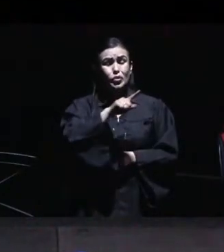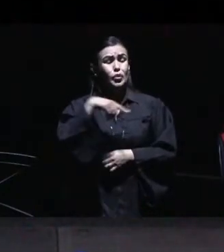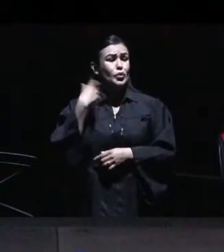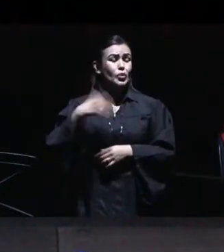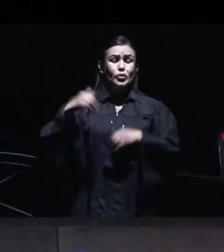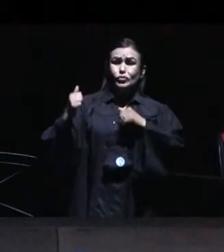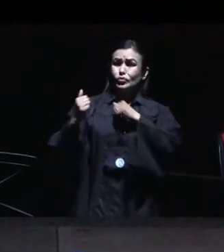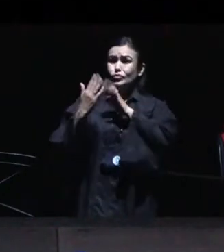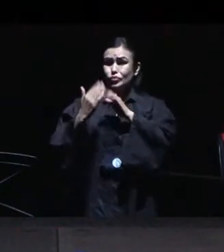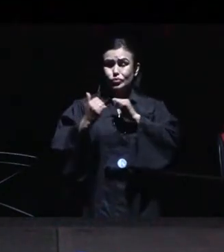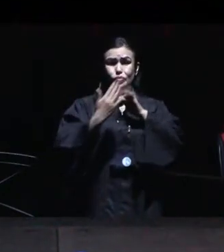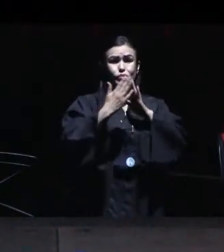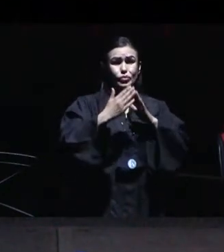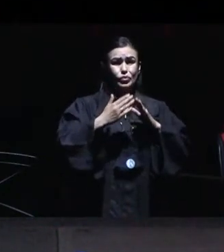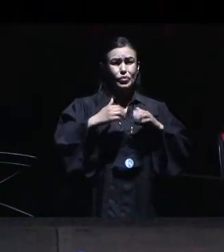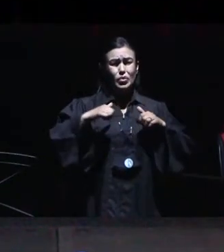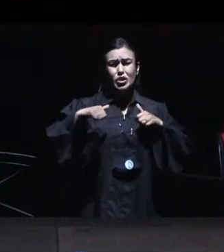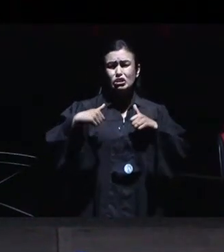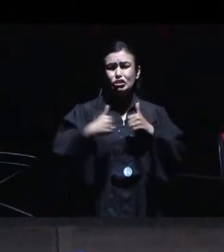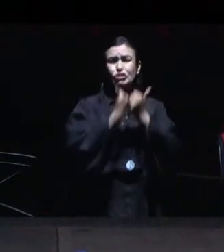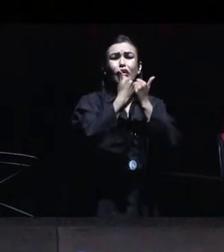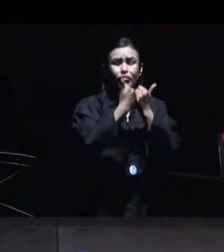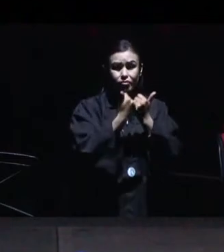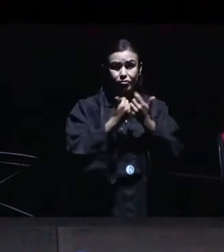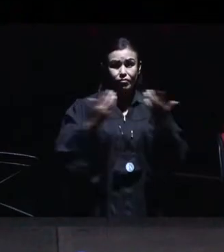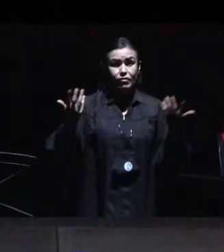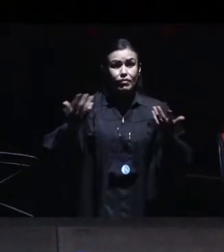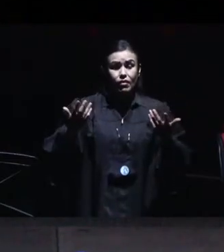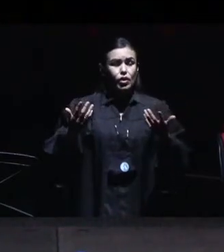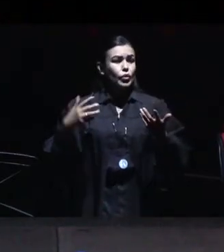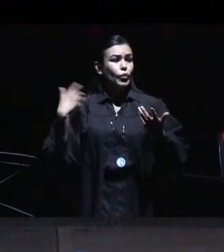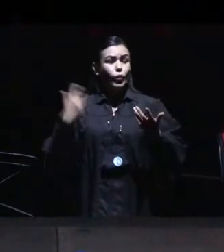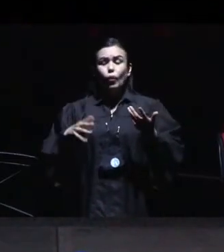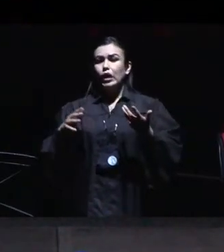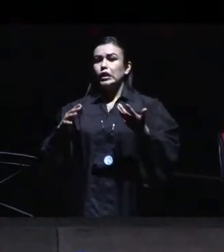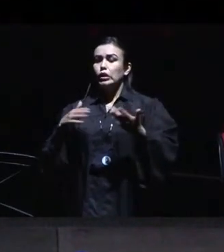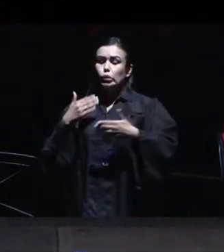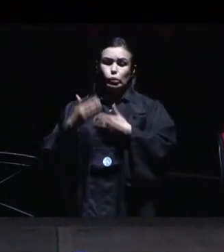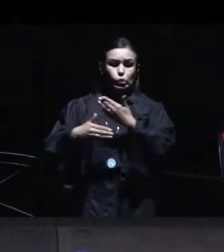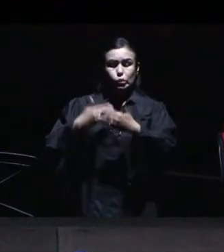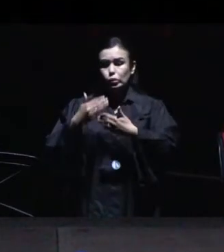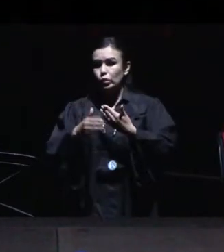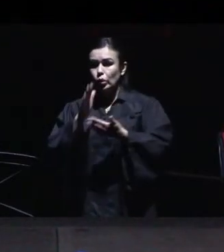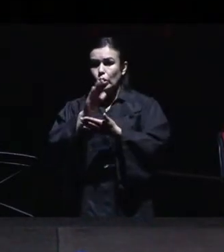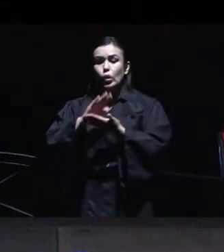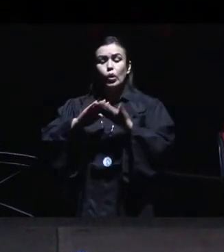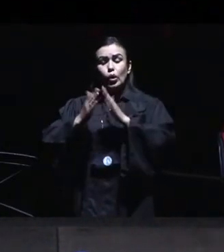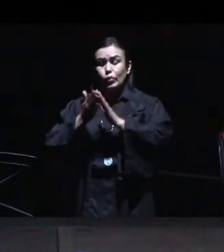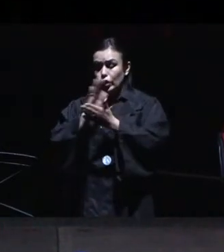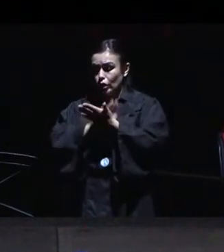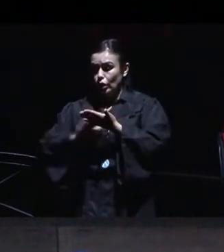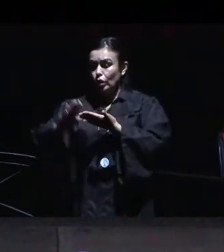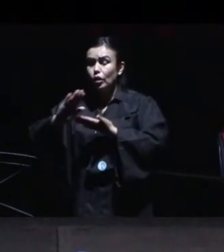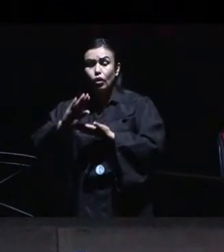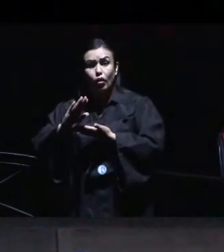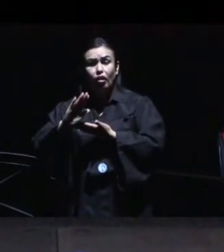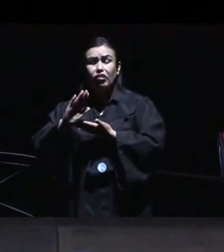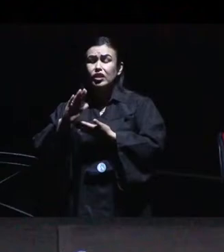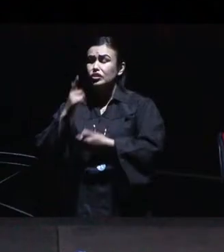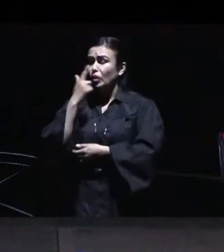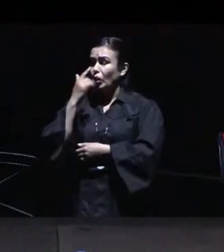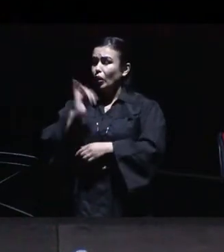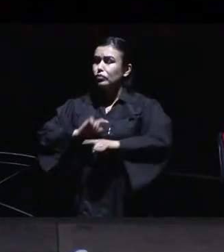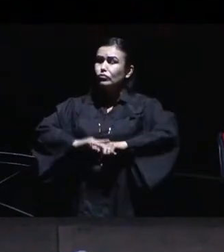added challenge of making your way through community college that has, quite frankly, looked very different